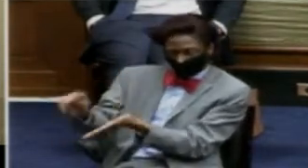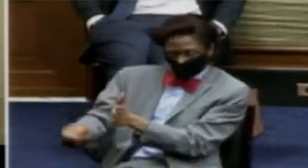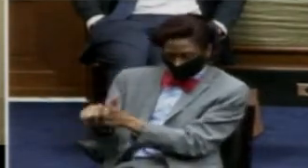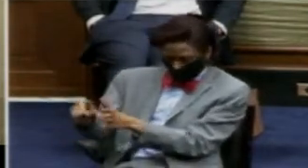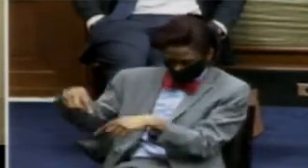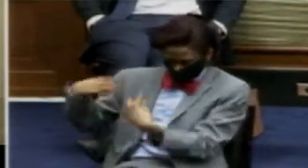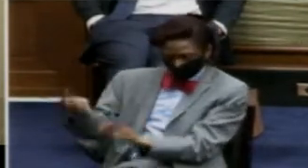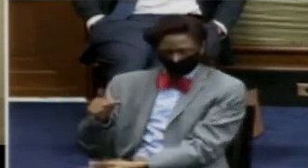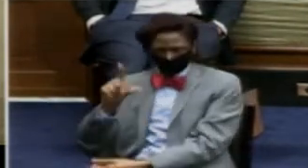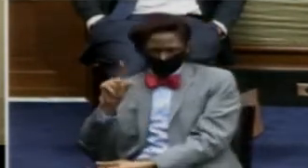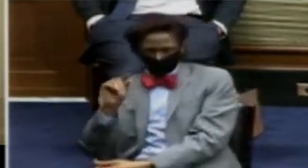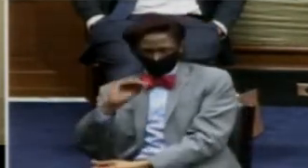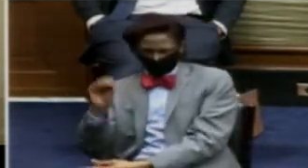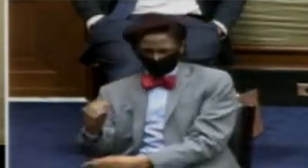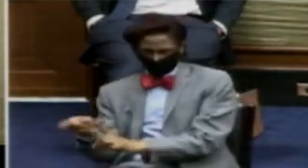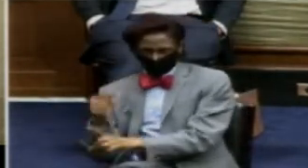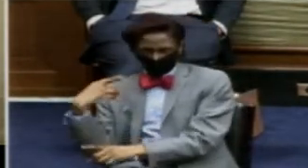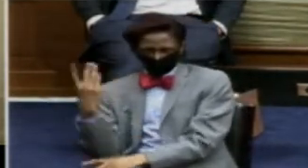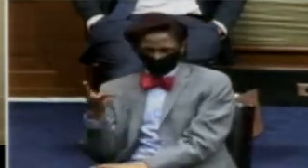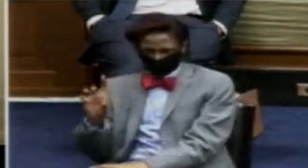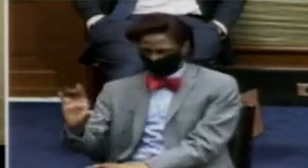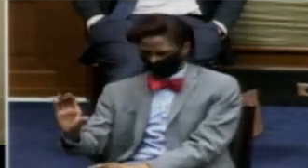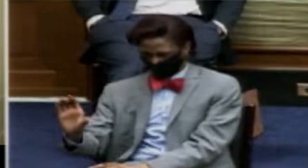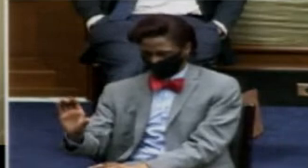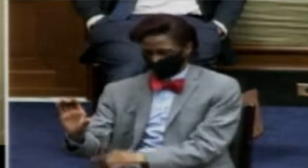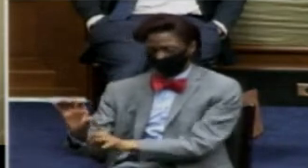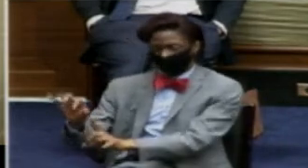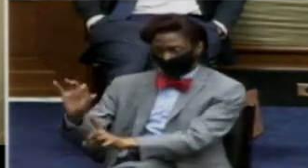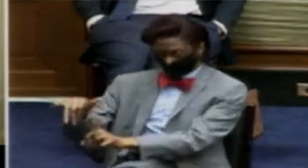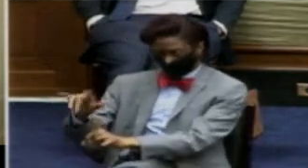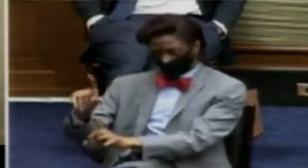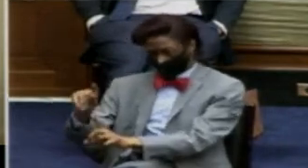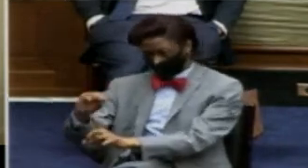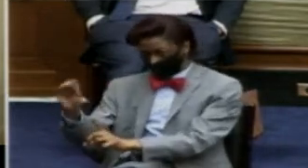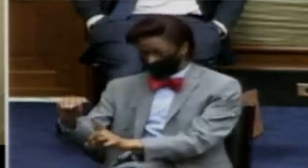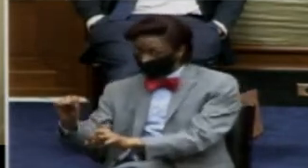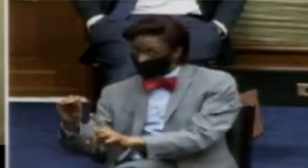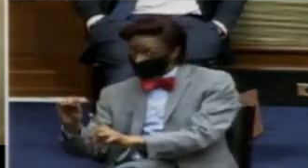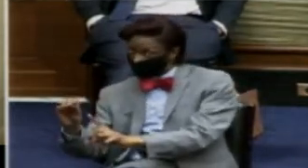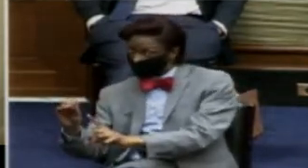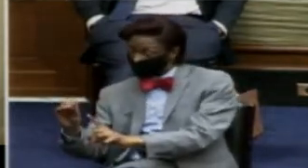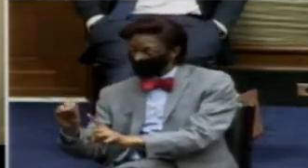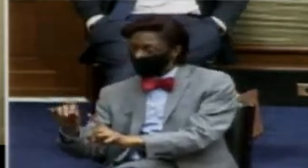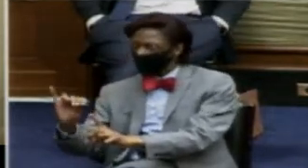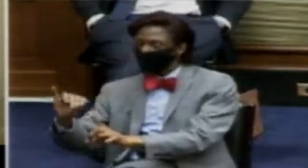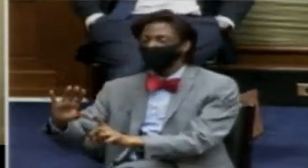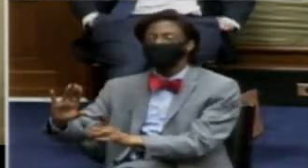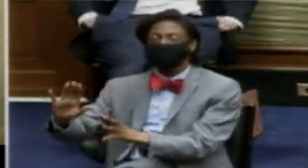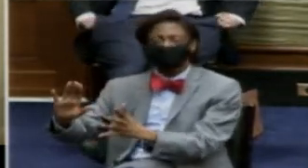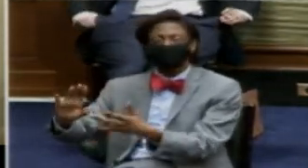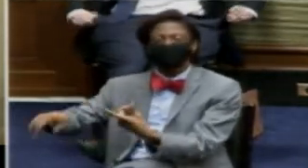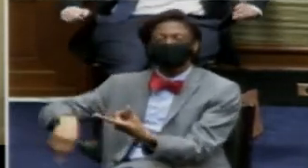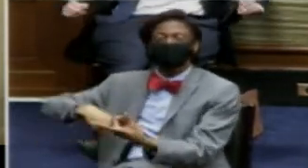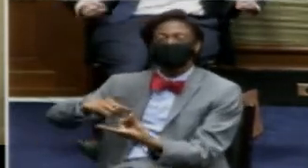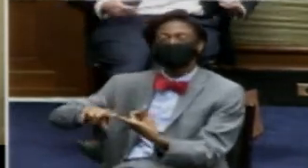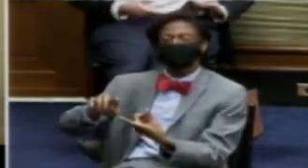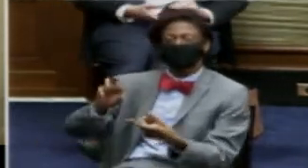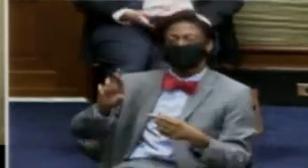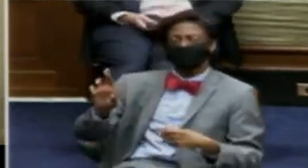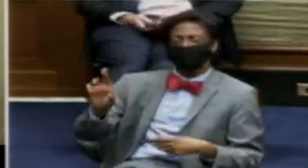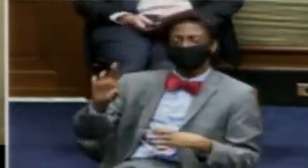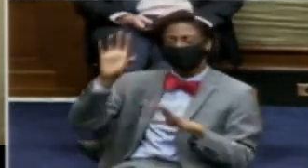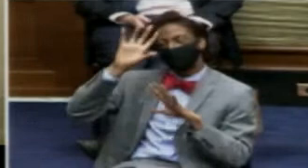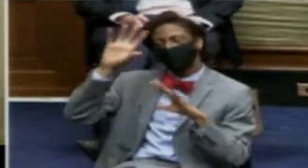is 20% coming out of Washington, D.C. And that 20% was when the Republican president